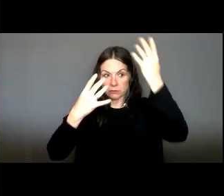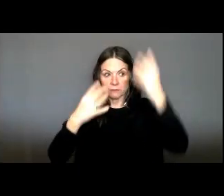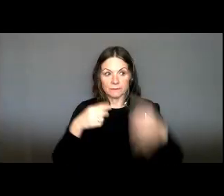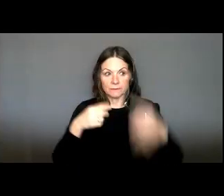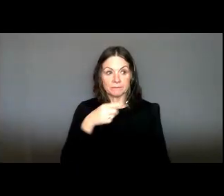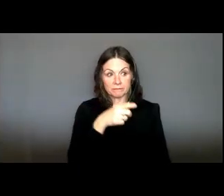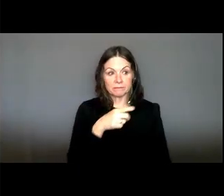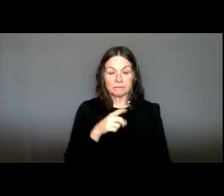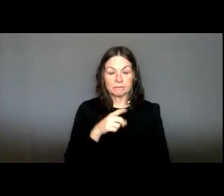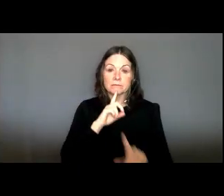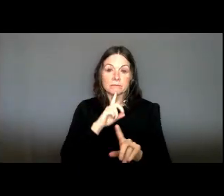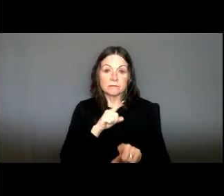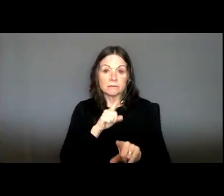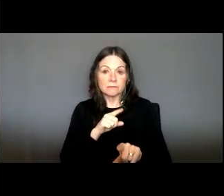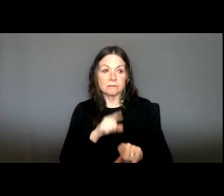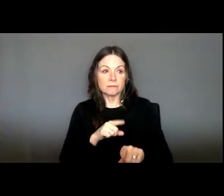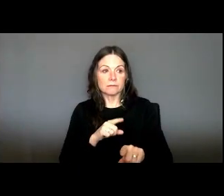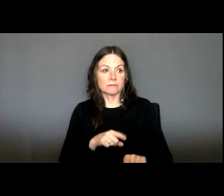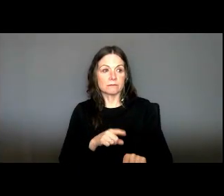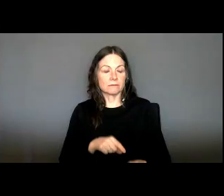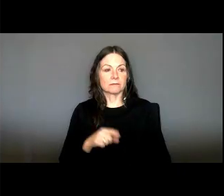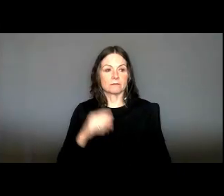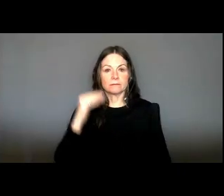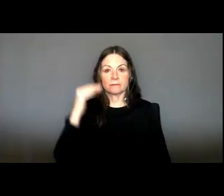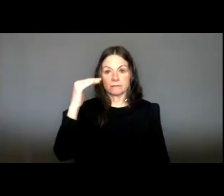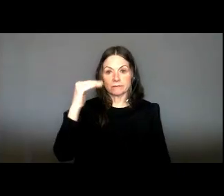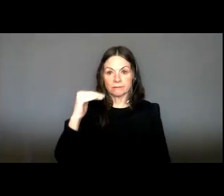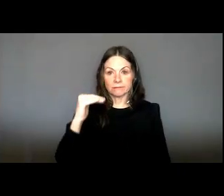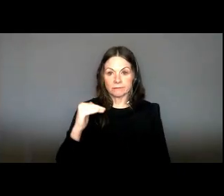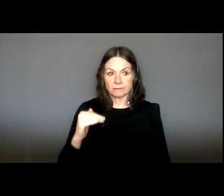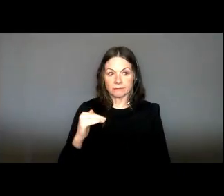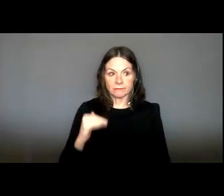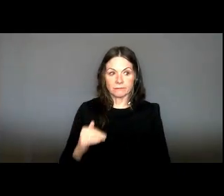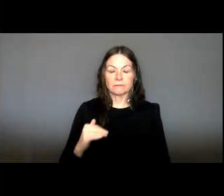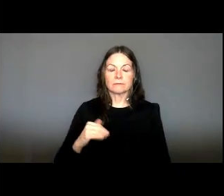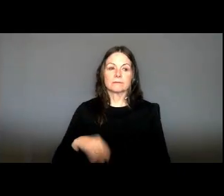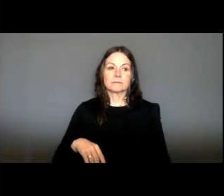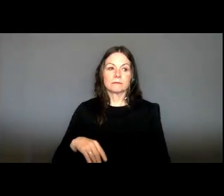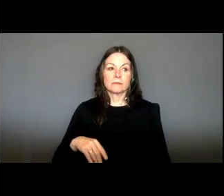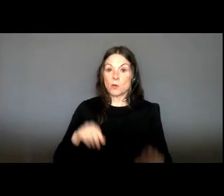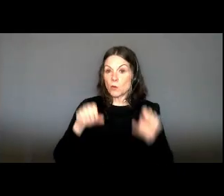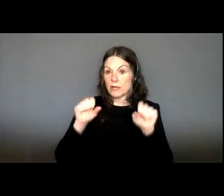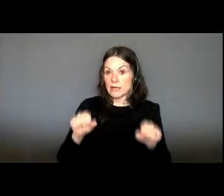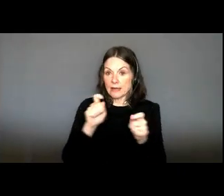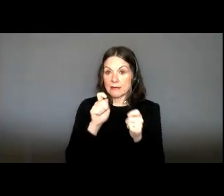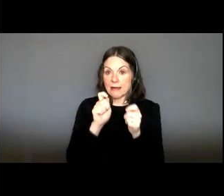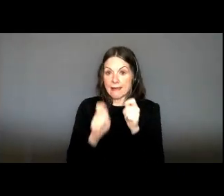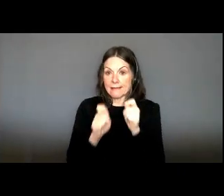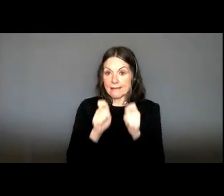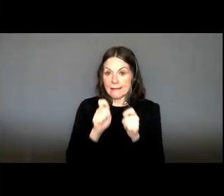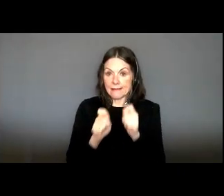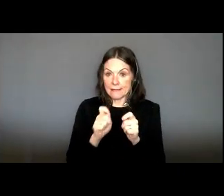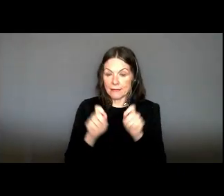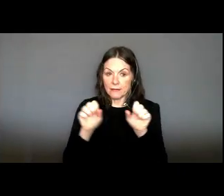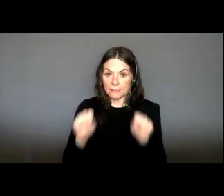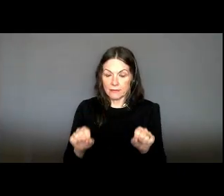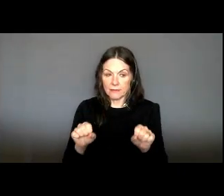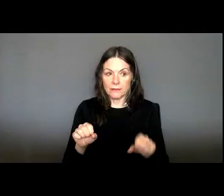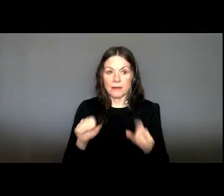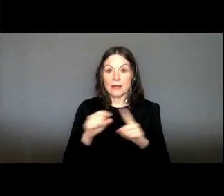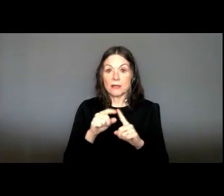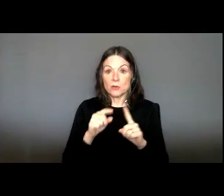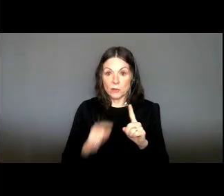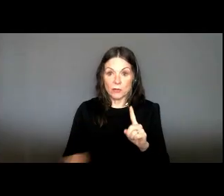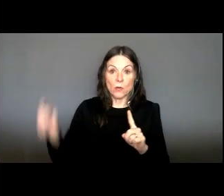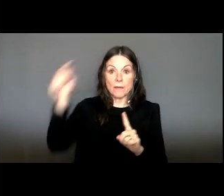questionnaire responded and available for us to edit if you would like to and return back